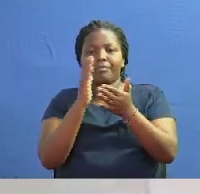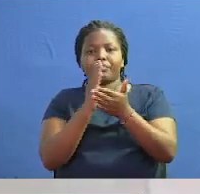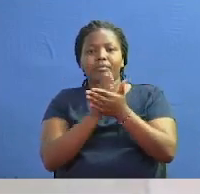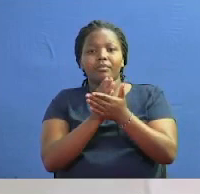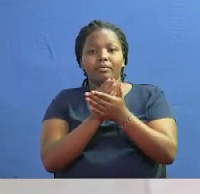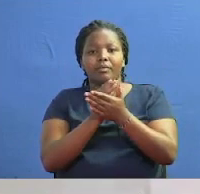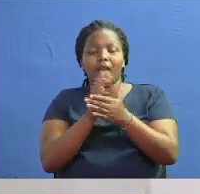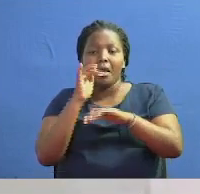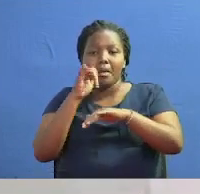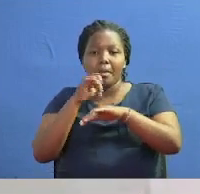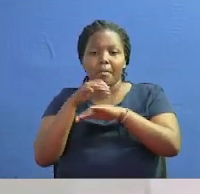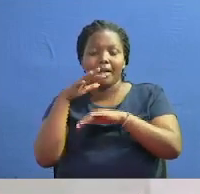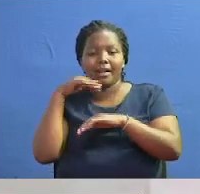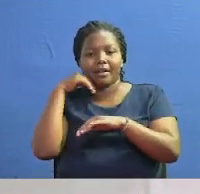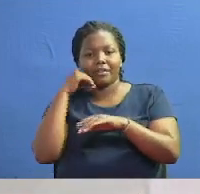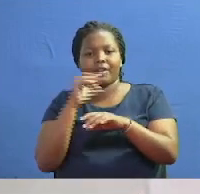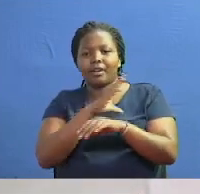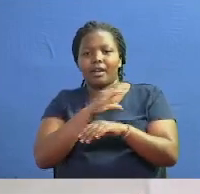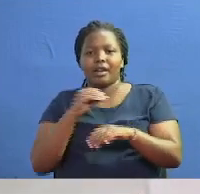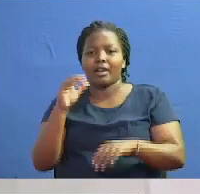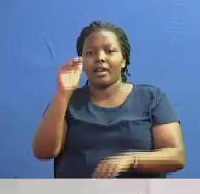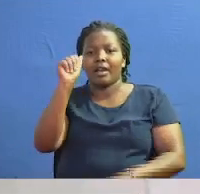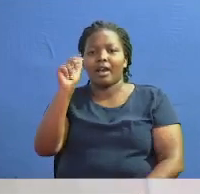and sickle-cell anemia?